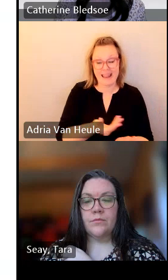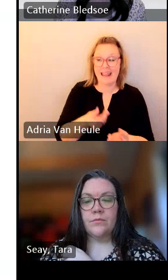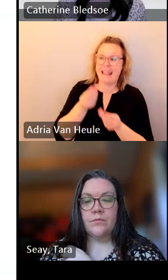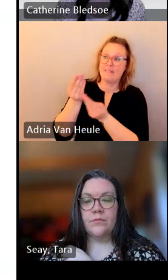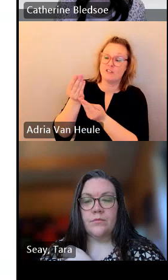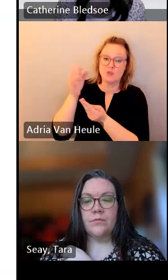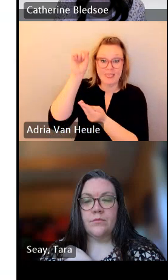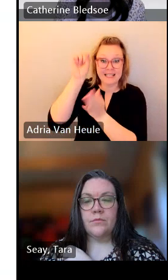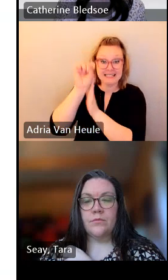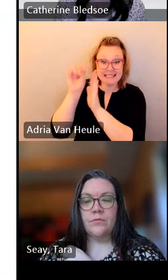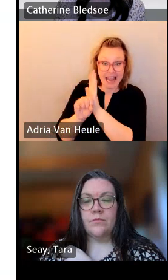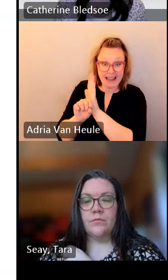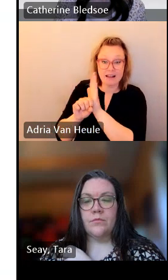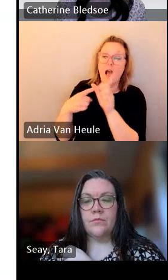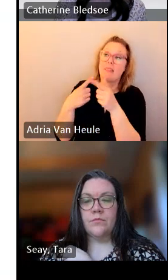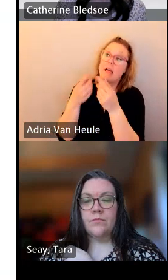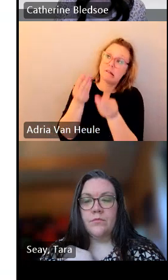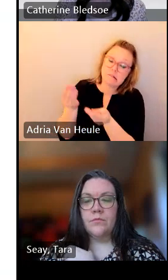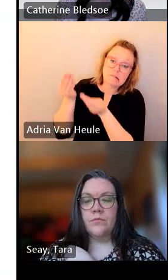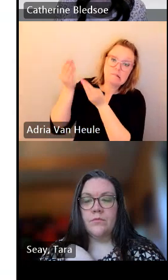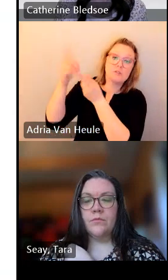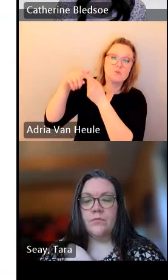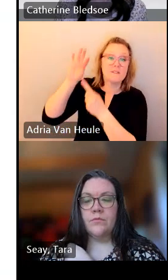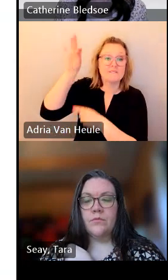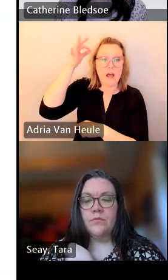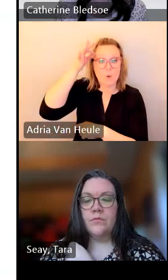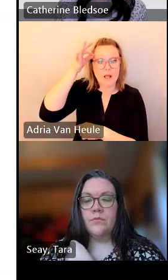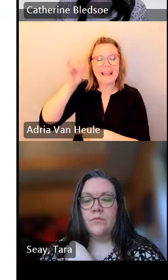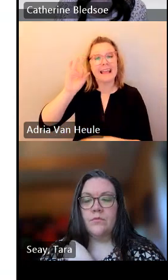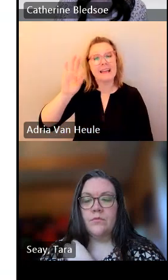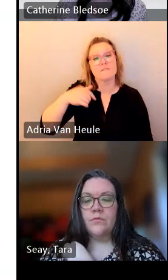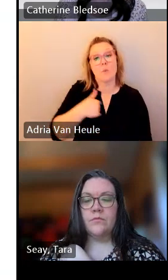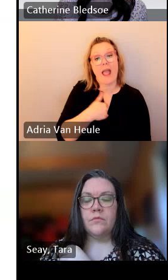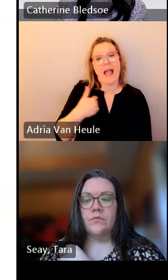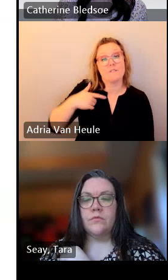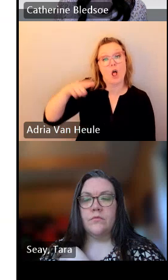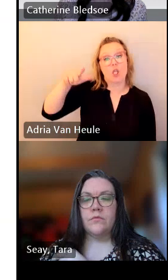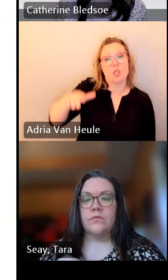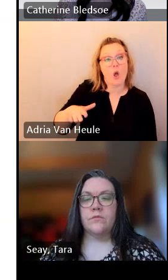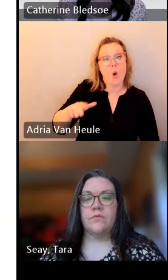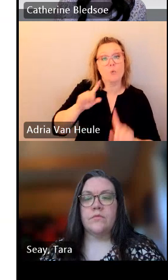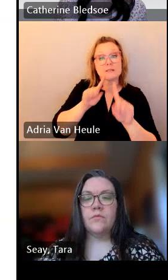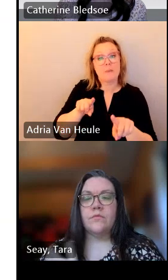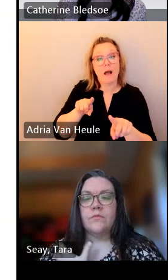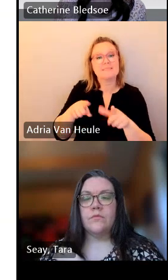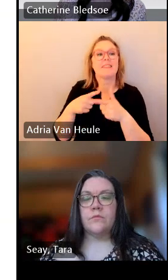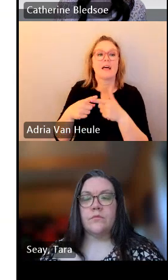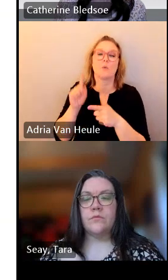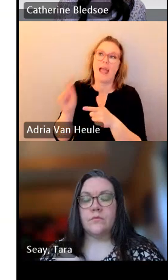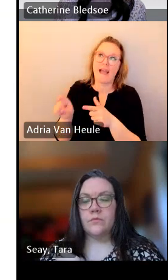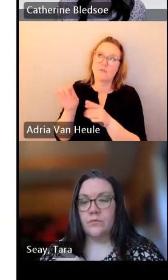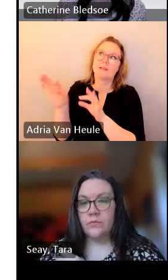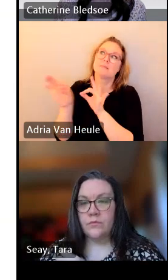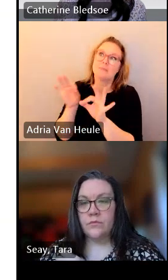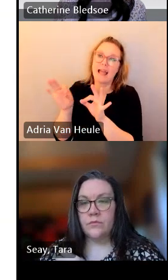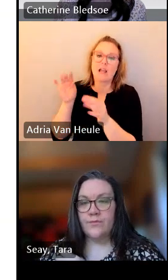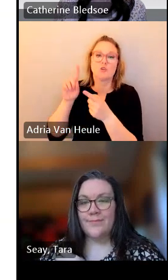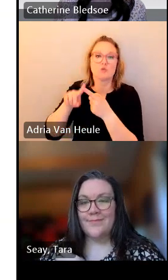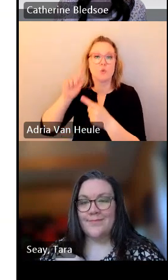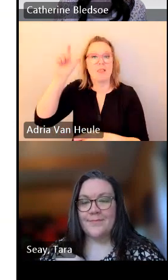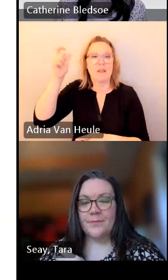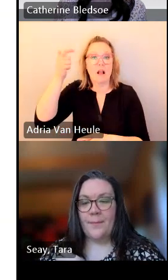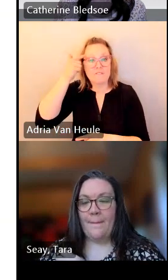we have low response rates, we need to talk to the federal government and put in an improvement plan of how we want to do better. But it's hard to know how to do better if we don't